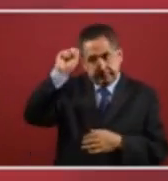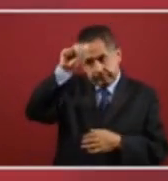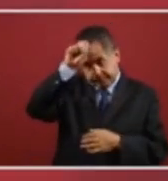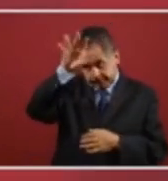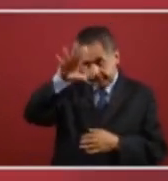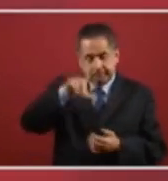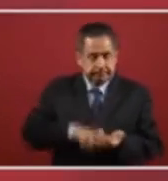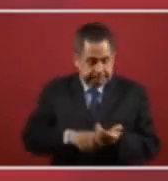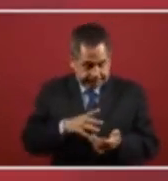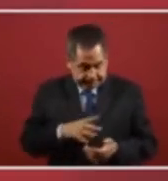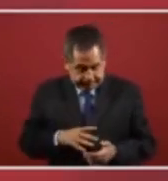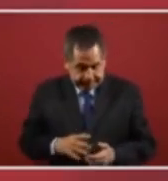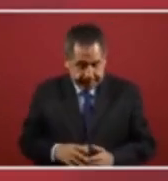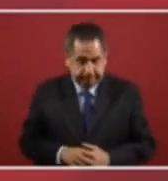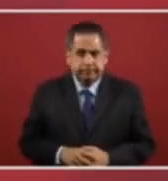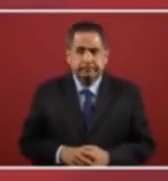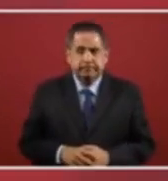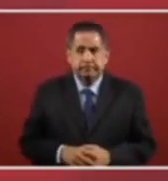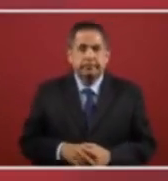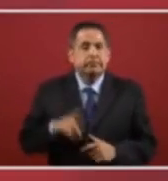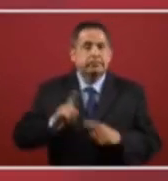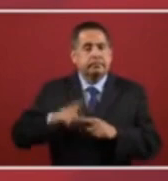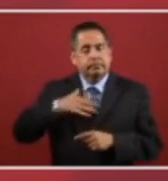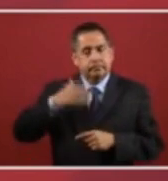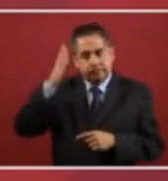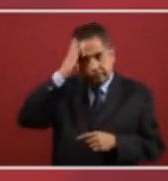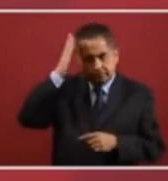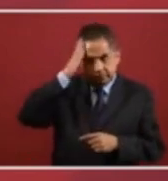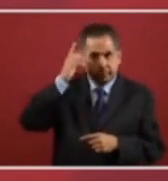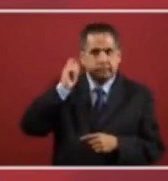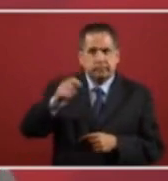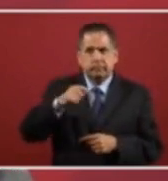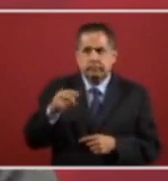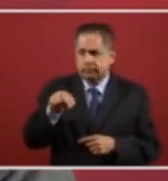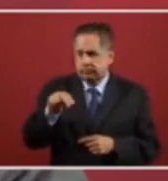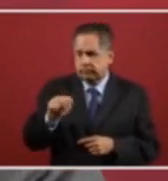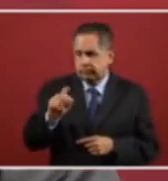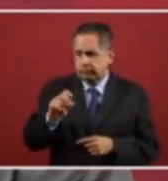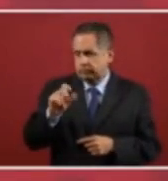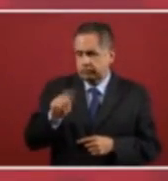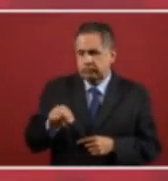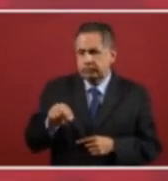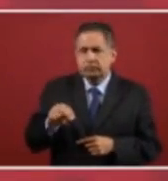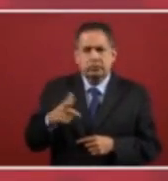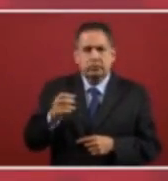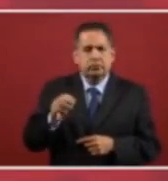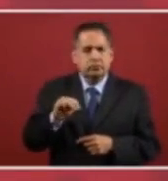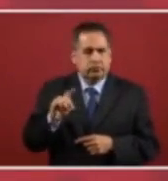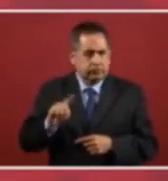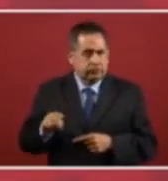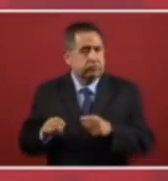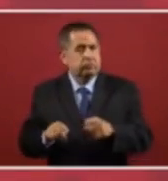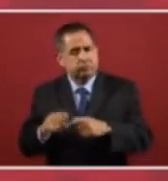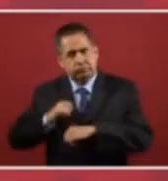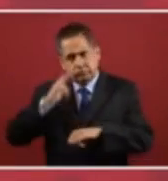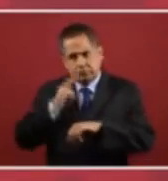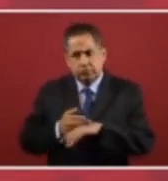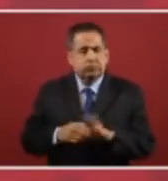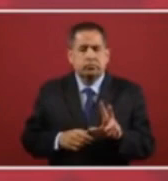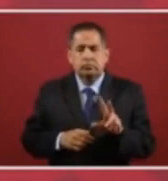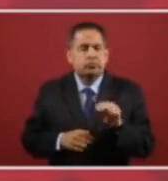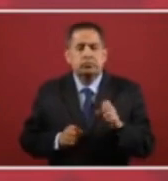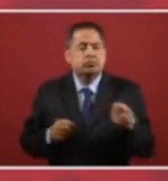And there's a mining syndicate whose director is Napoleon Gomez